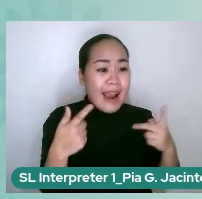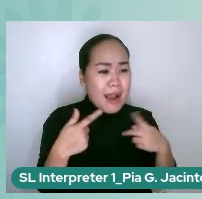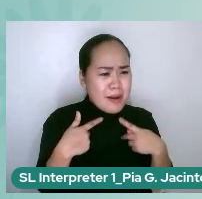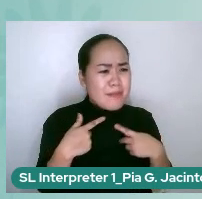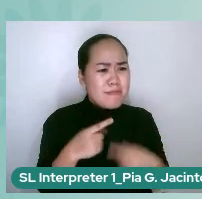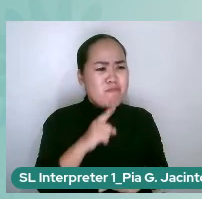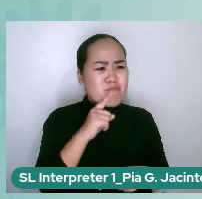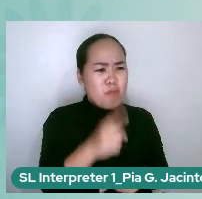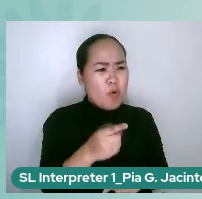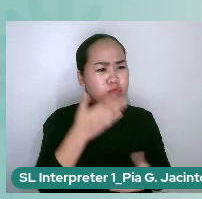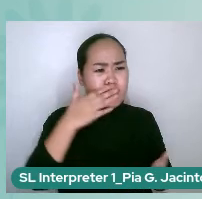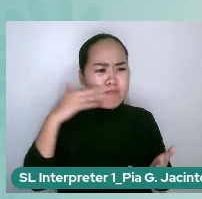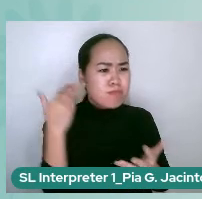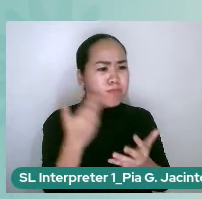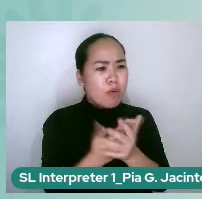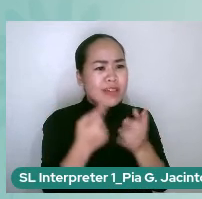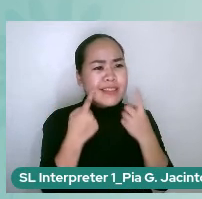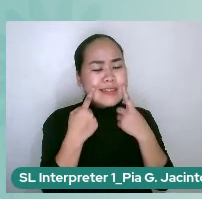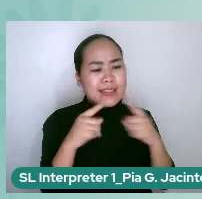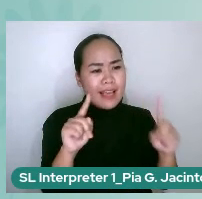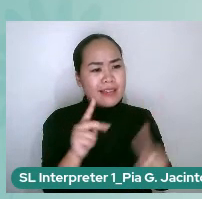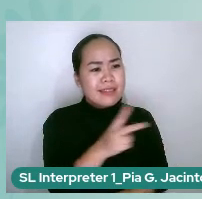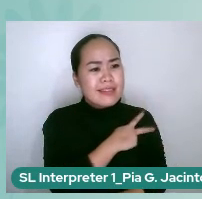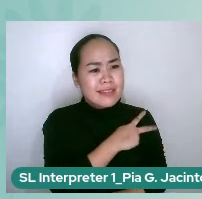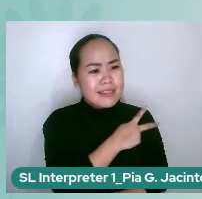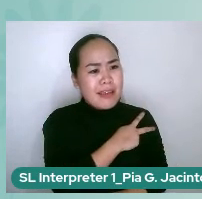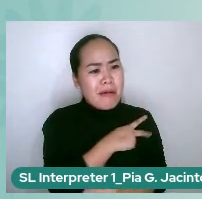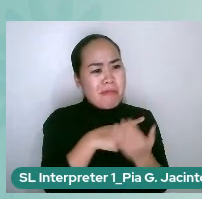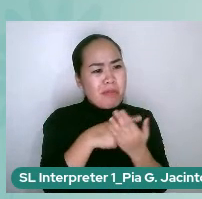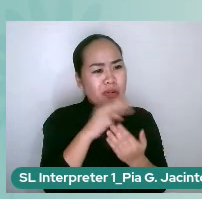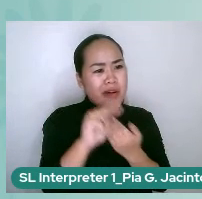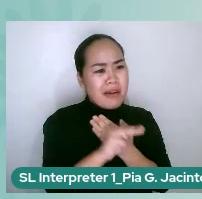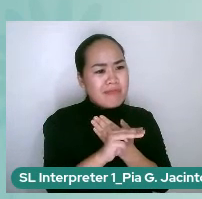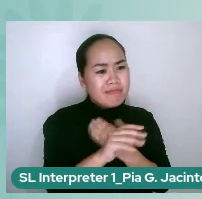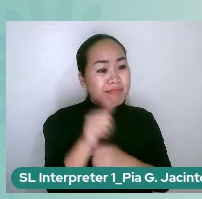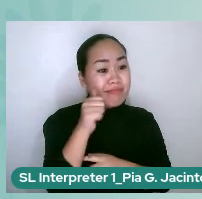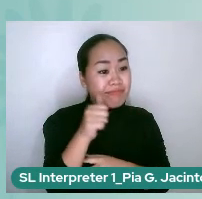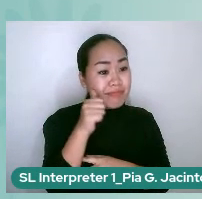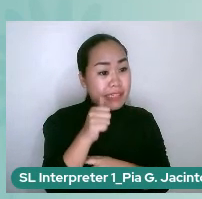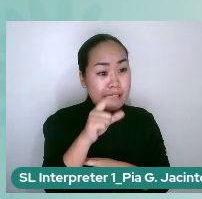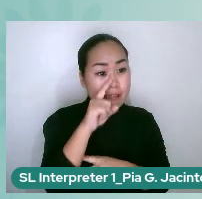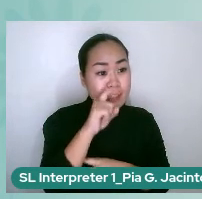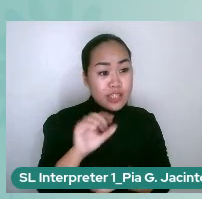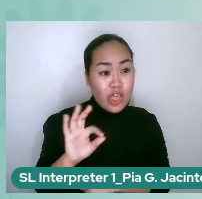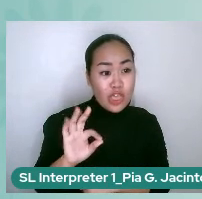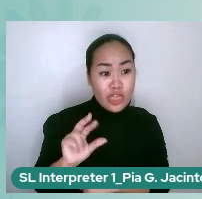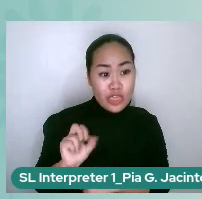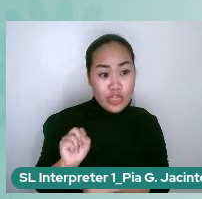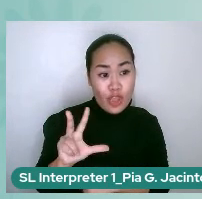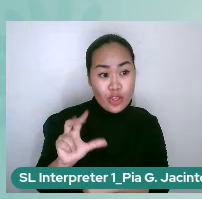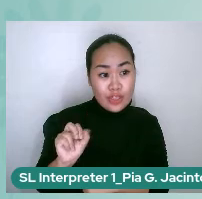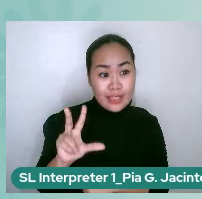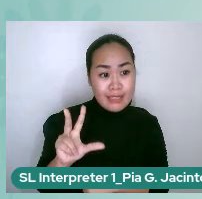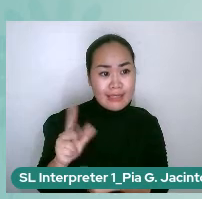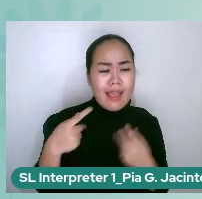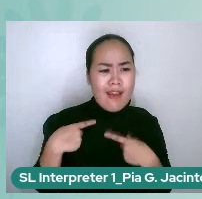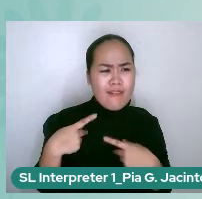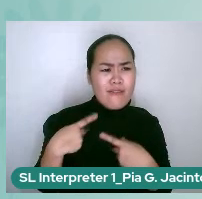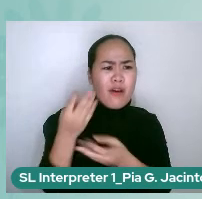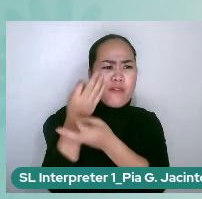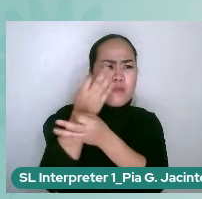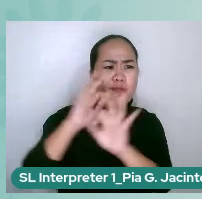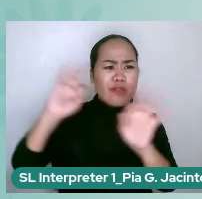since 2010. Our 13-year-old girls are offered a free government paid